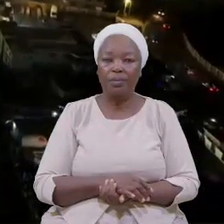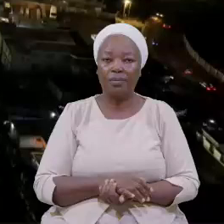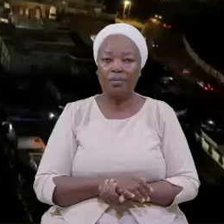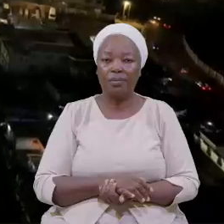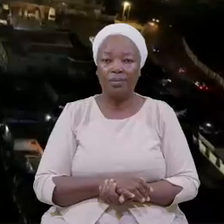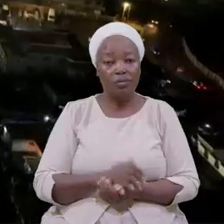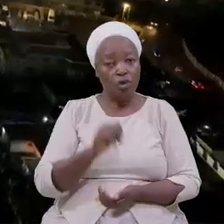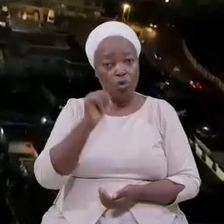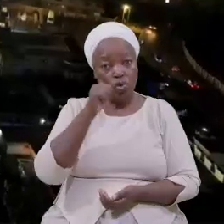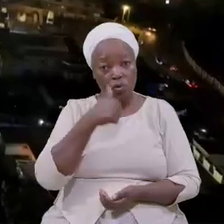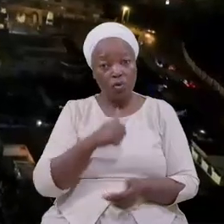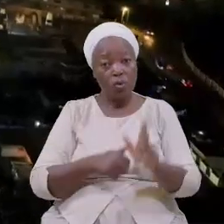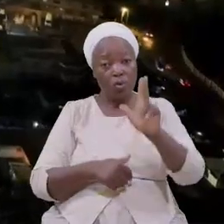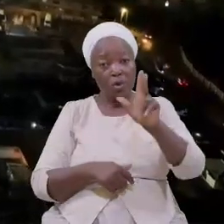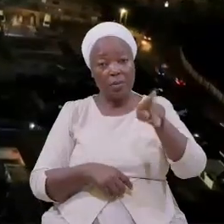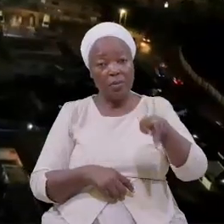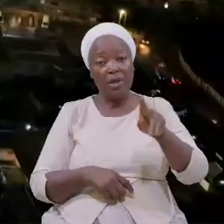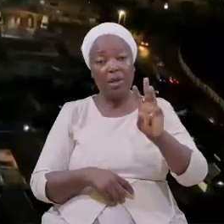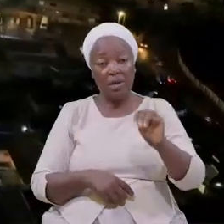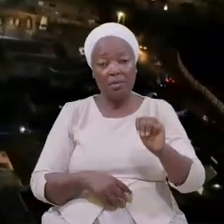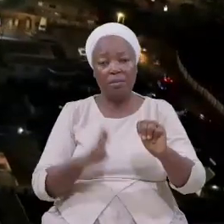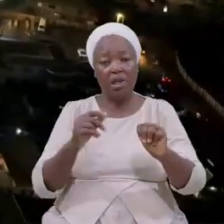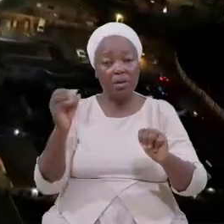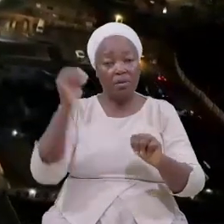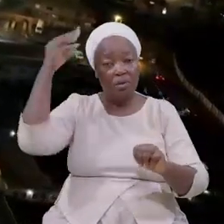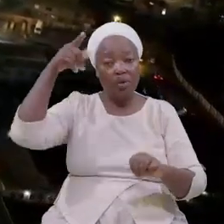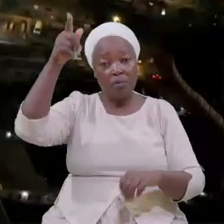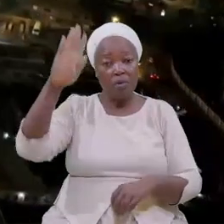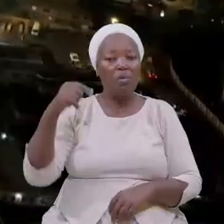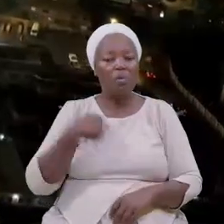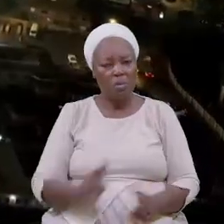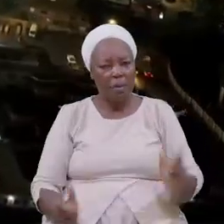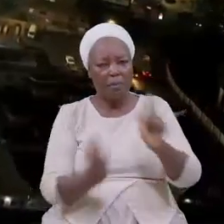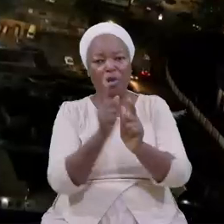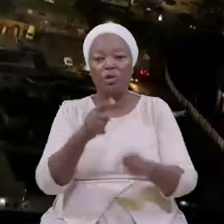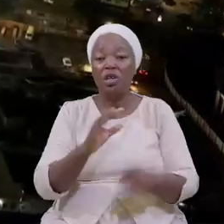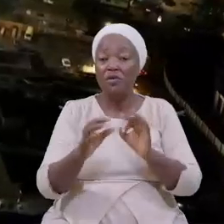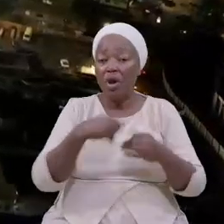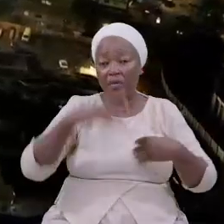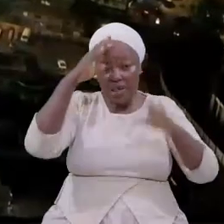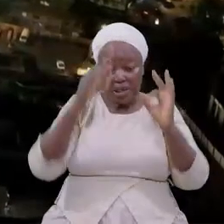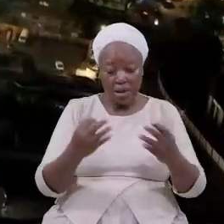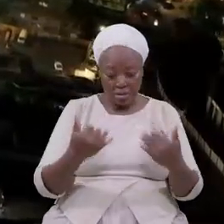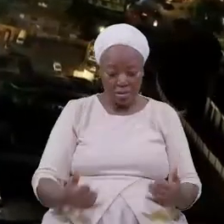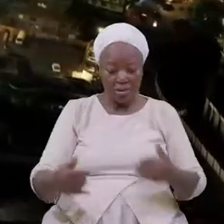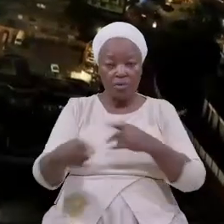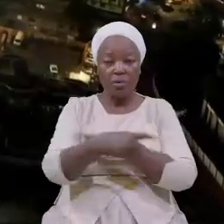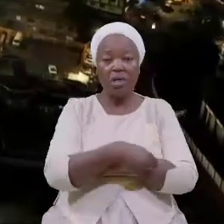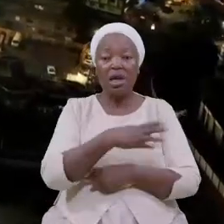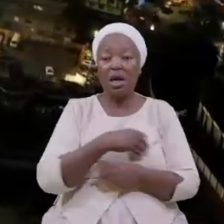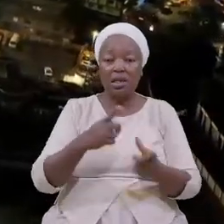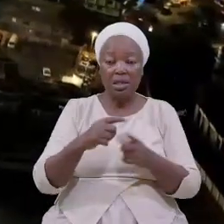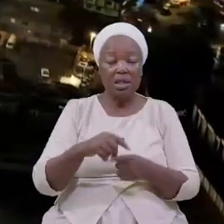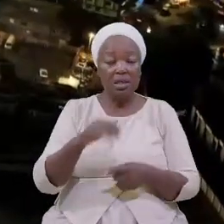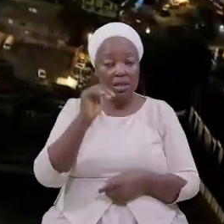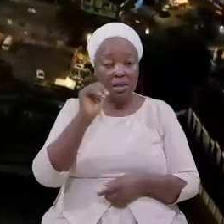Tomorrow, 3 p.m., by the grace of God, we are meeting you. If you have decided today, you decided yesterday,